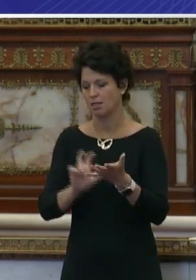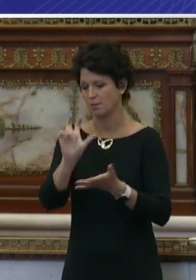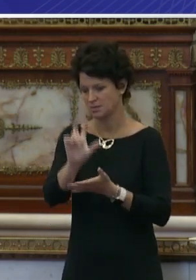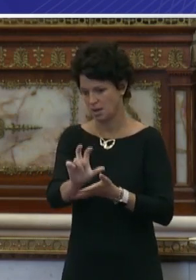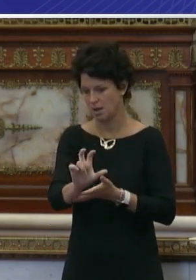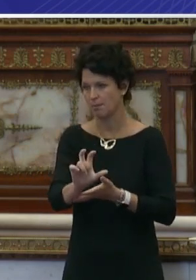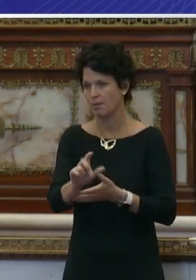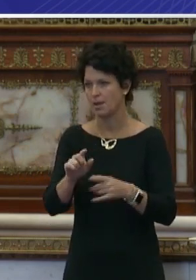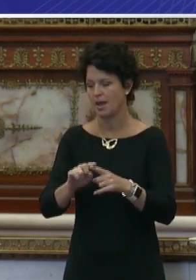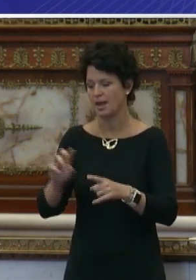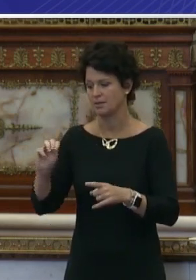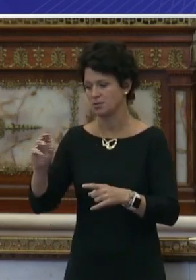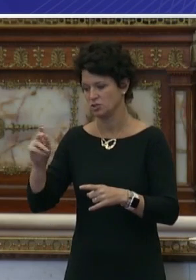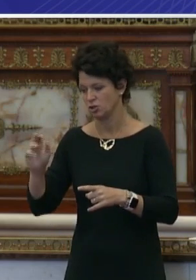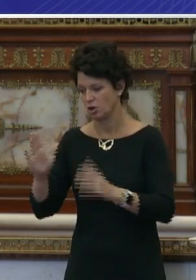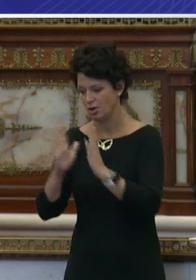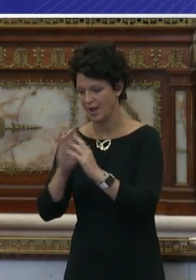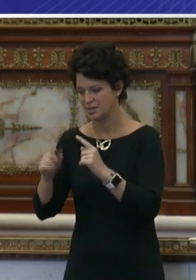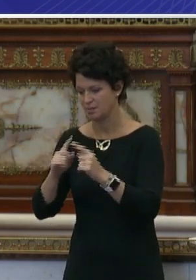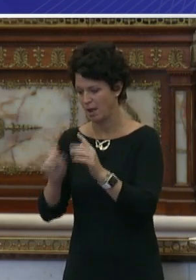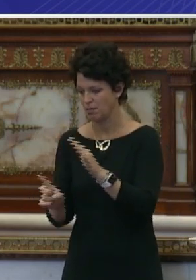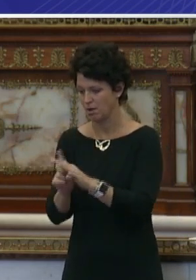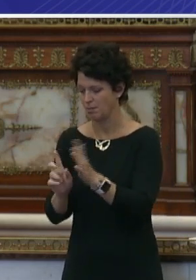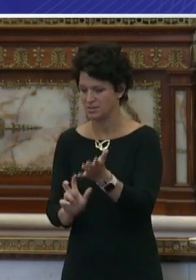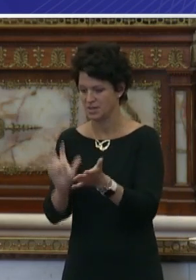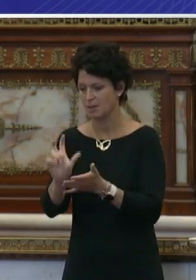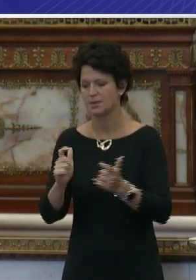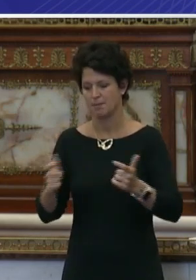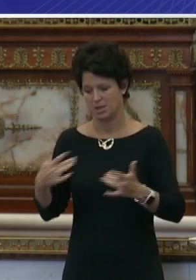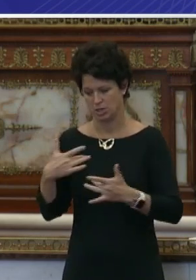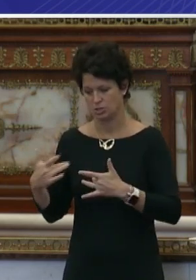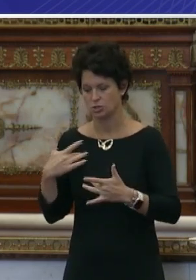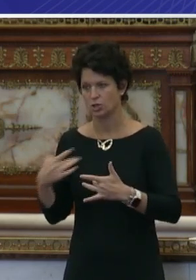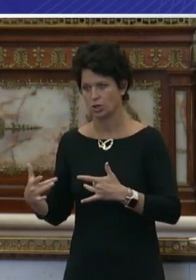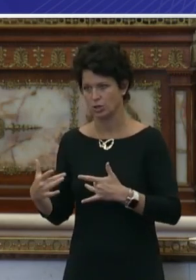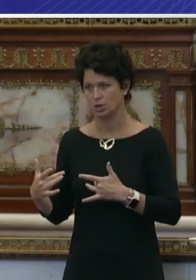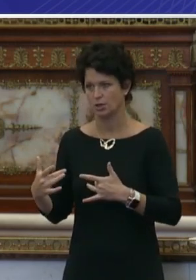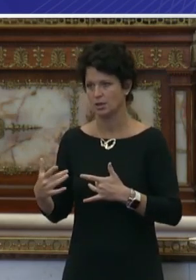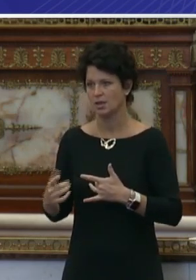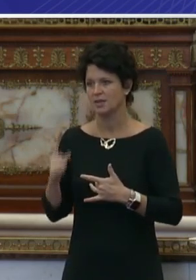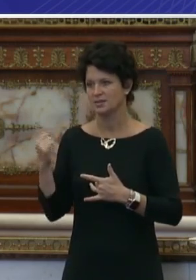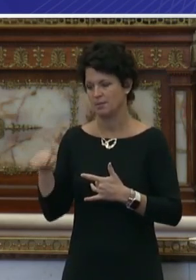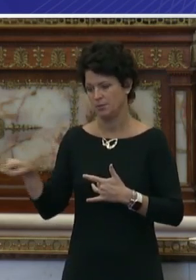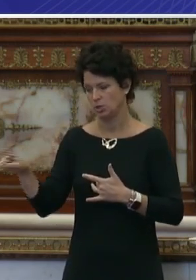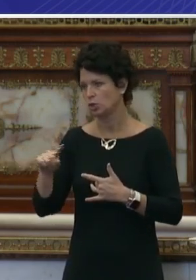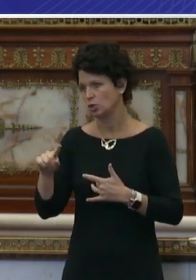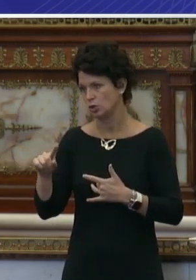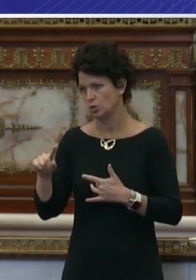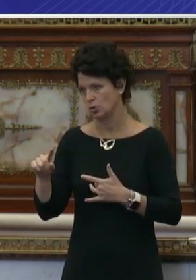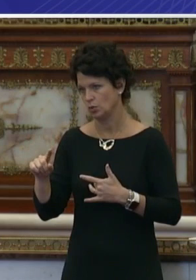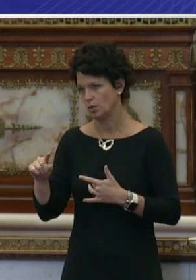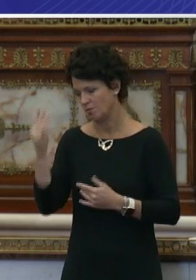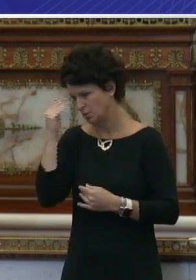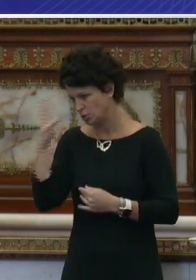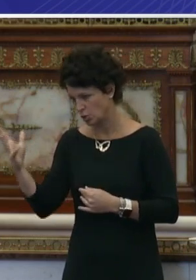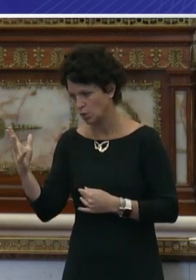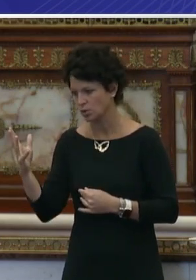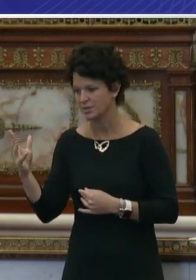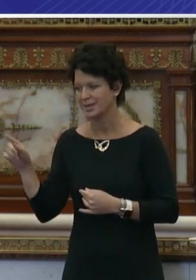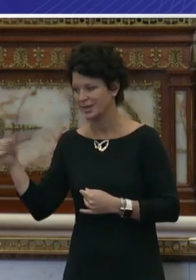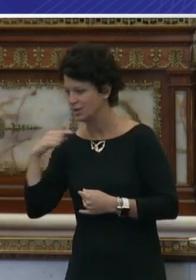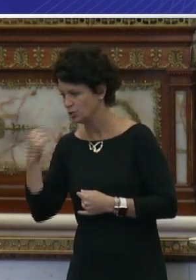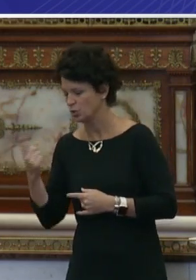payment, as Mr. Carter was asking about, comes up. That is the main concern. I think that is something that you all have been told about by him,